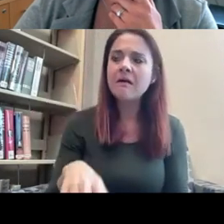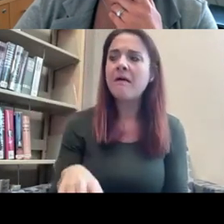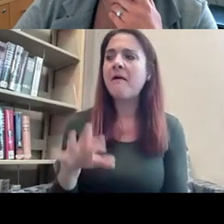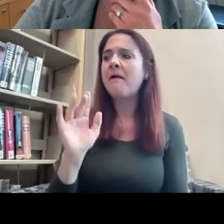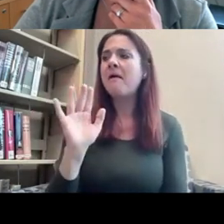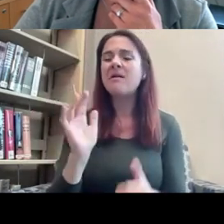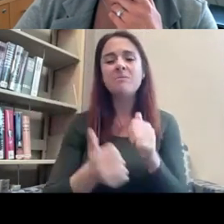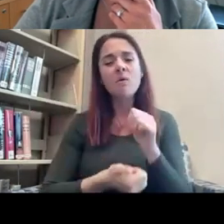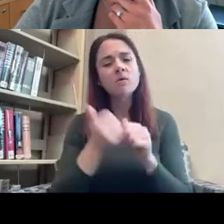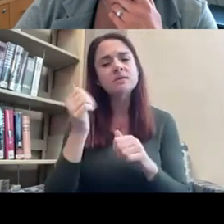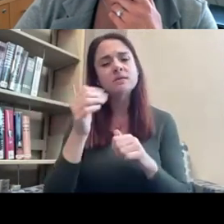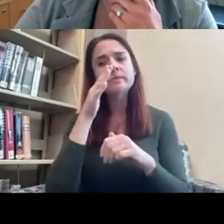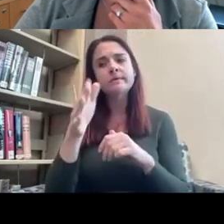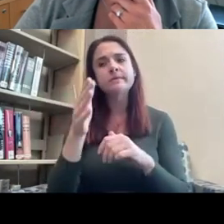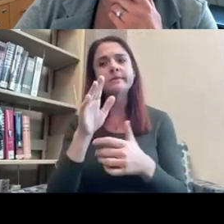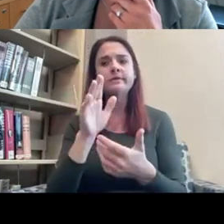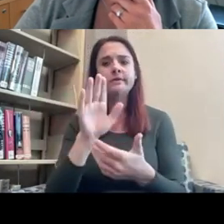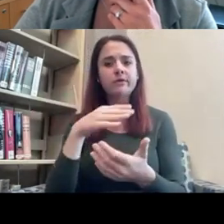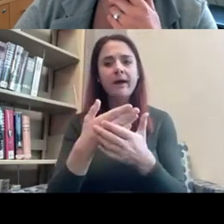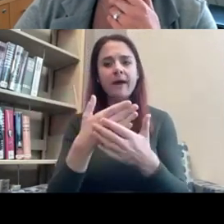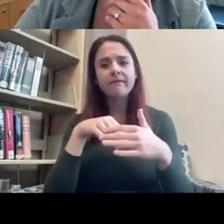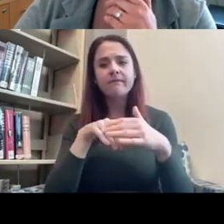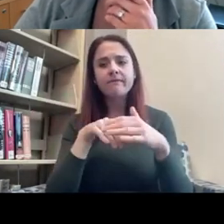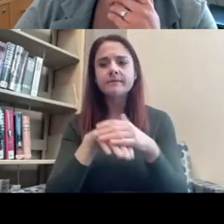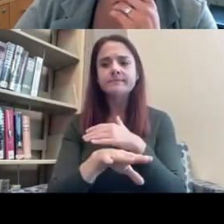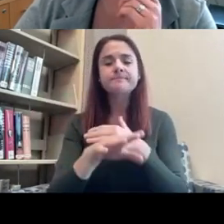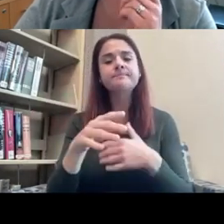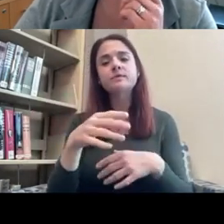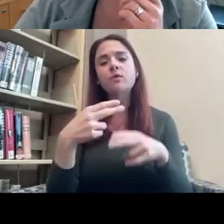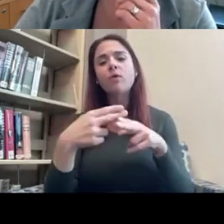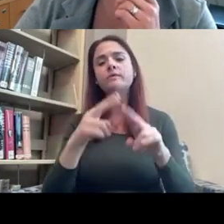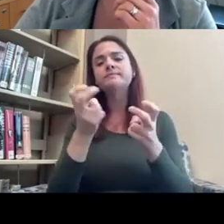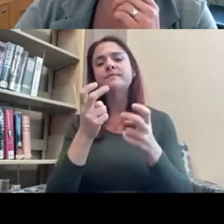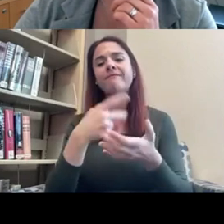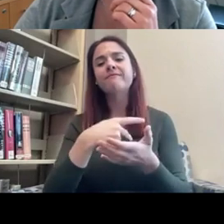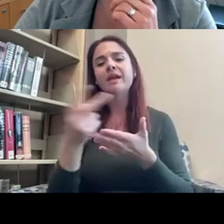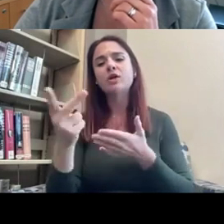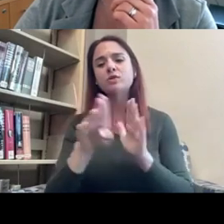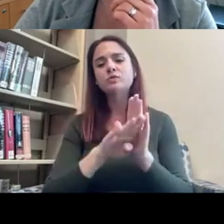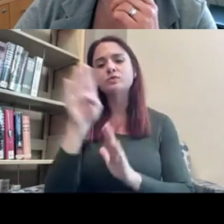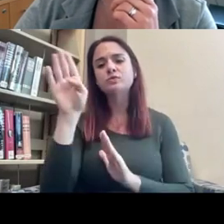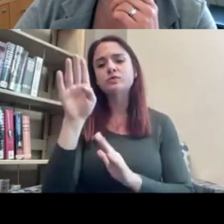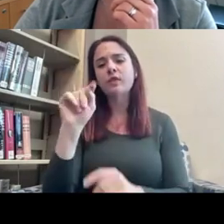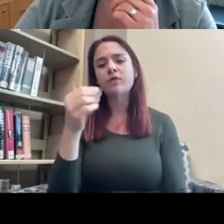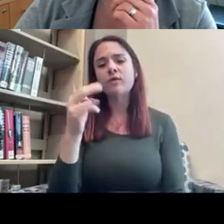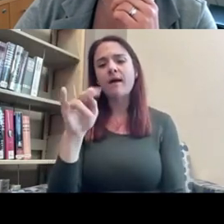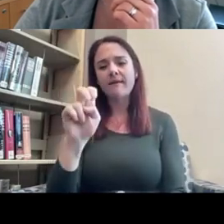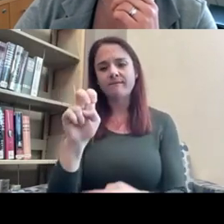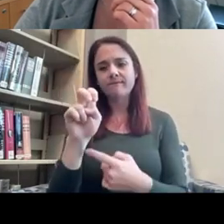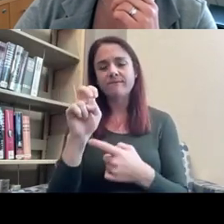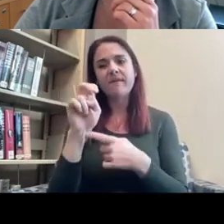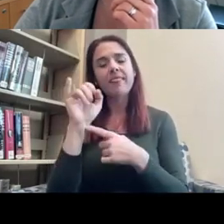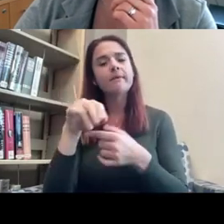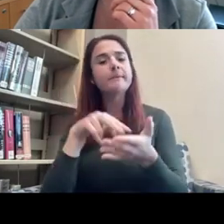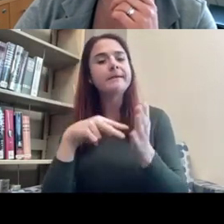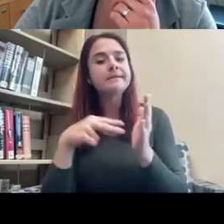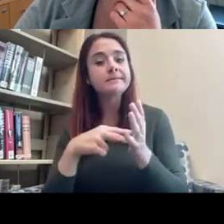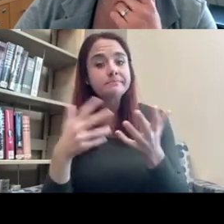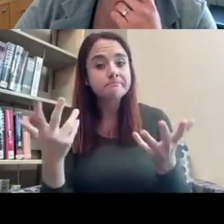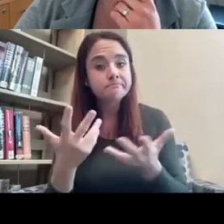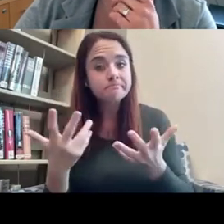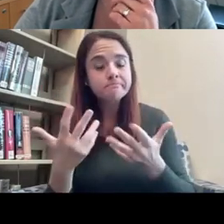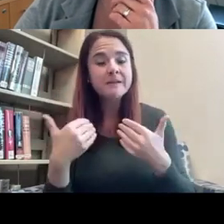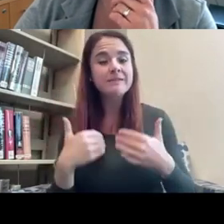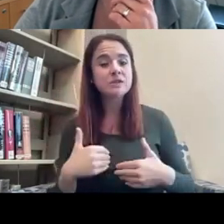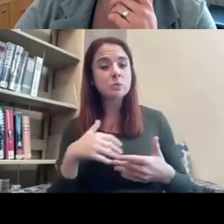Mostly they come in with failure to thrive. And that can be defined as physical